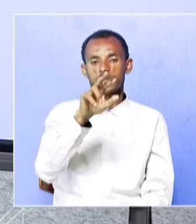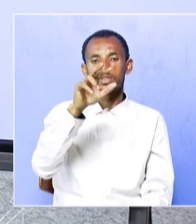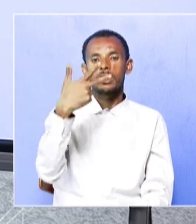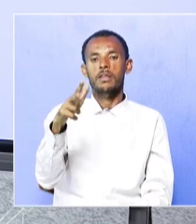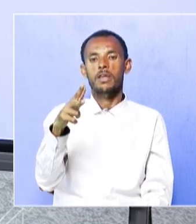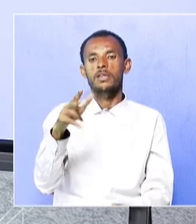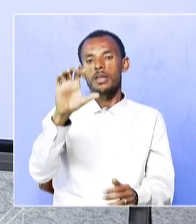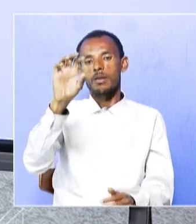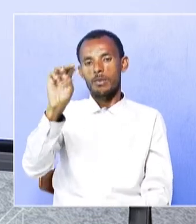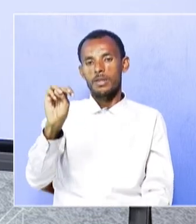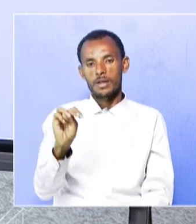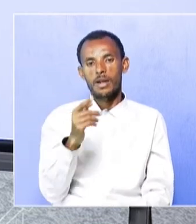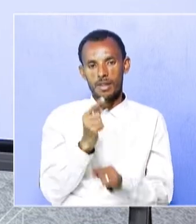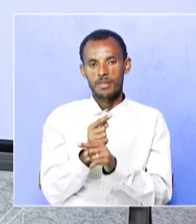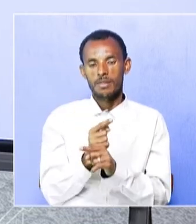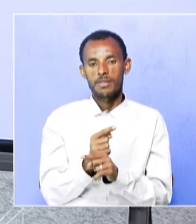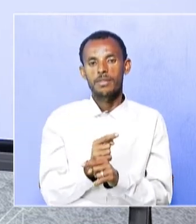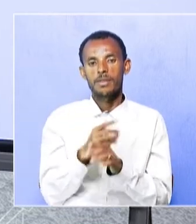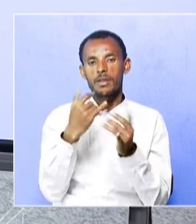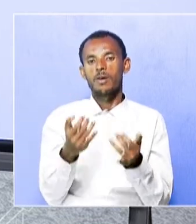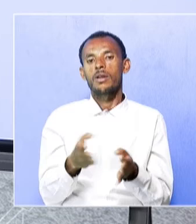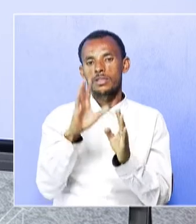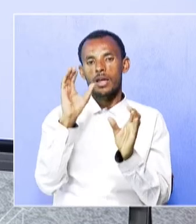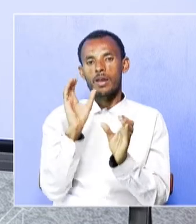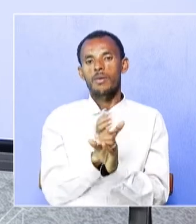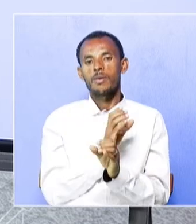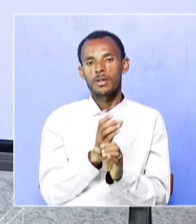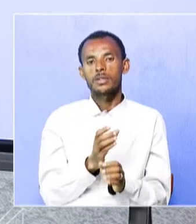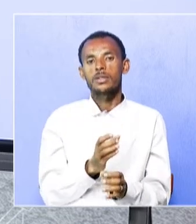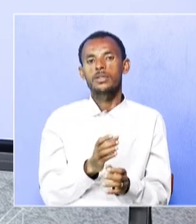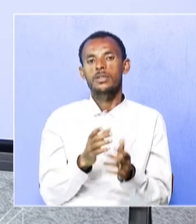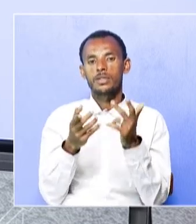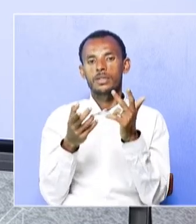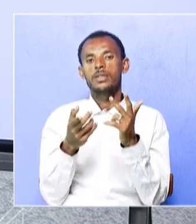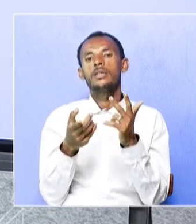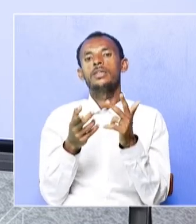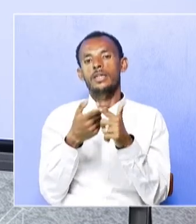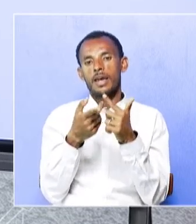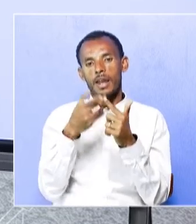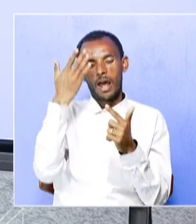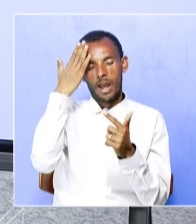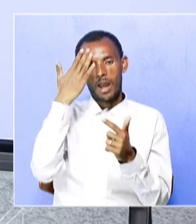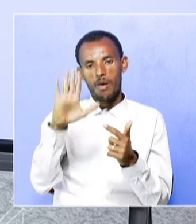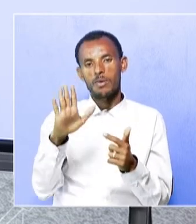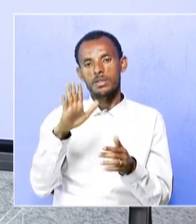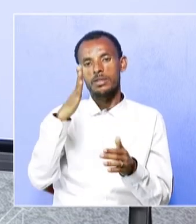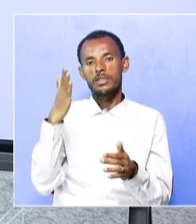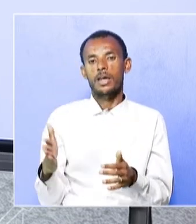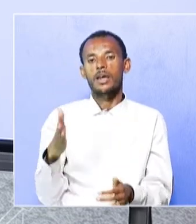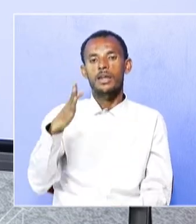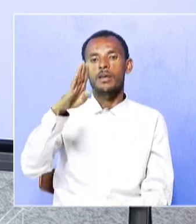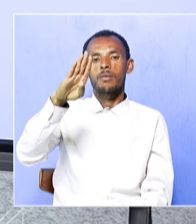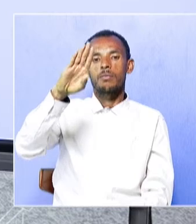centimeter, right? Now let's calculate the second unknown side, BC,